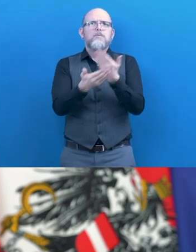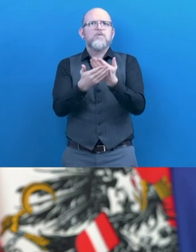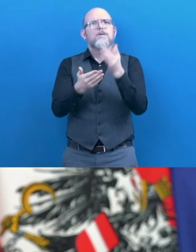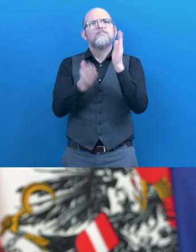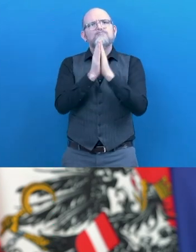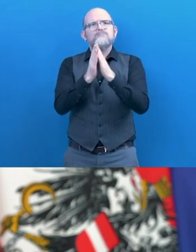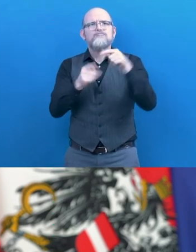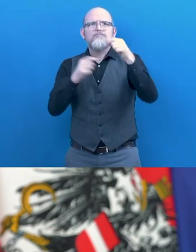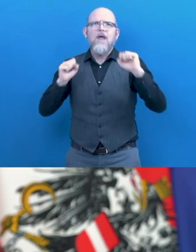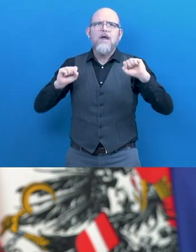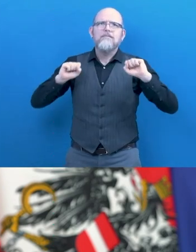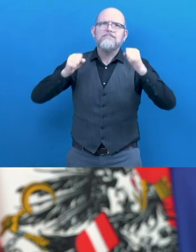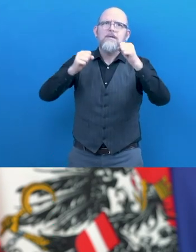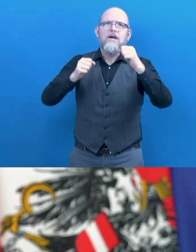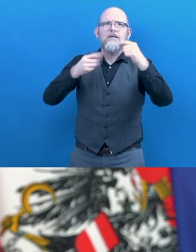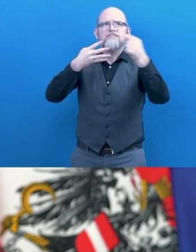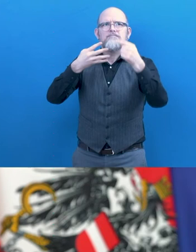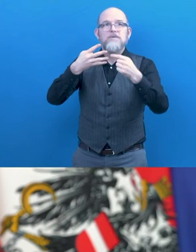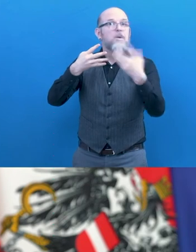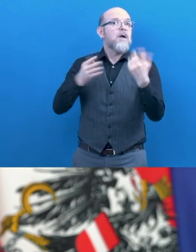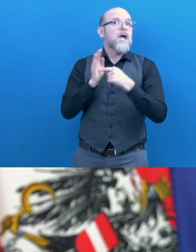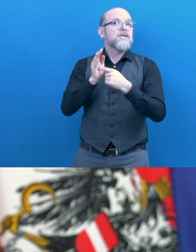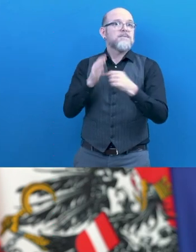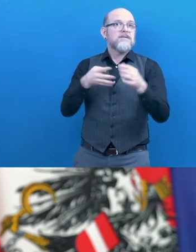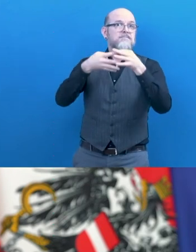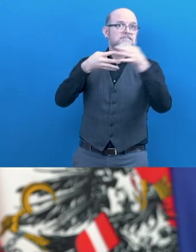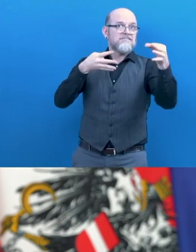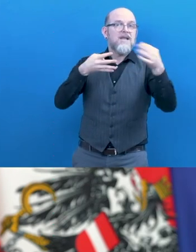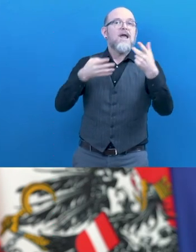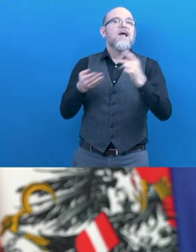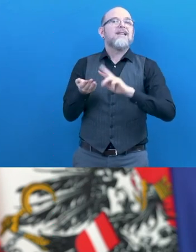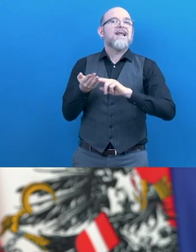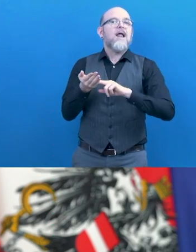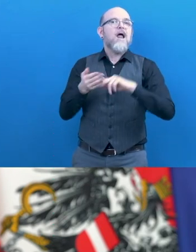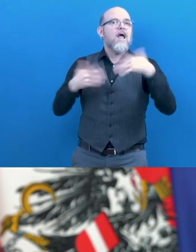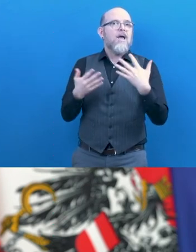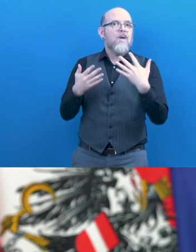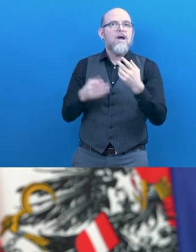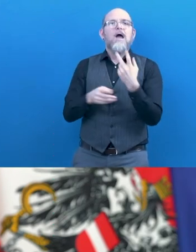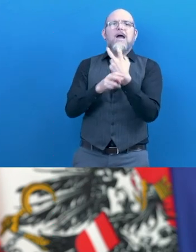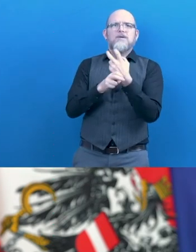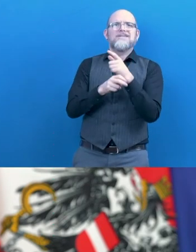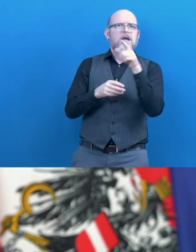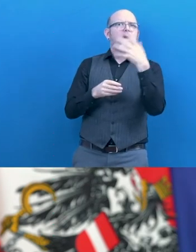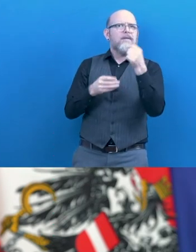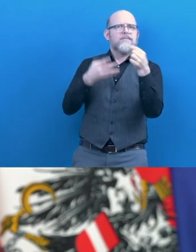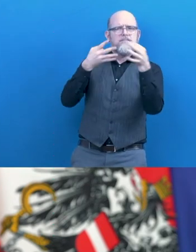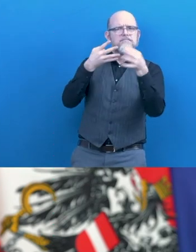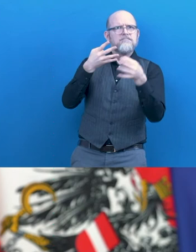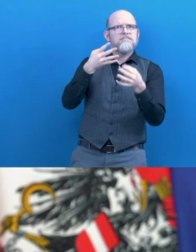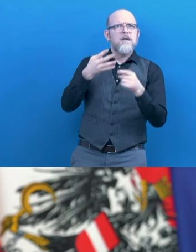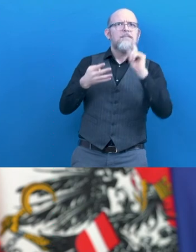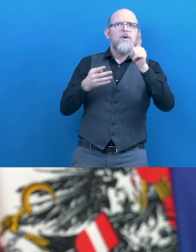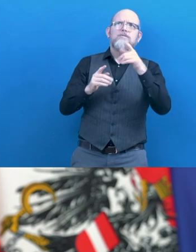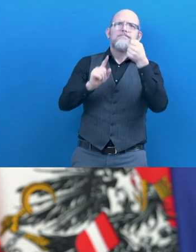of action, for example, on digitalization. Austria also actively advocates for such policies in the